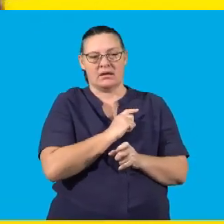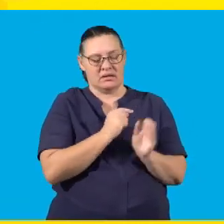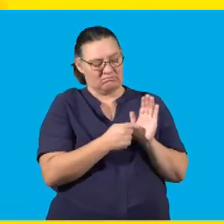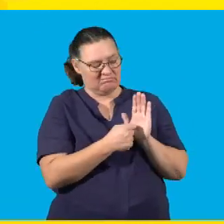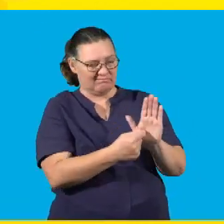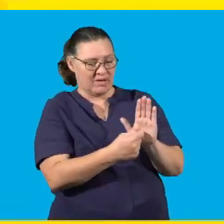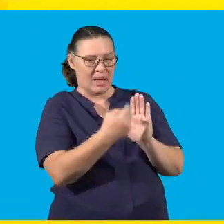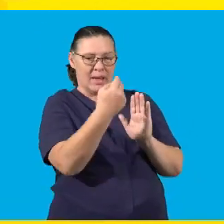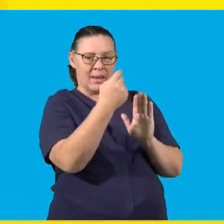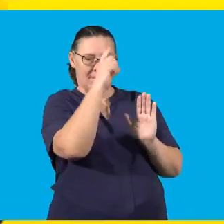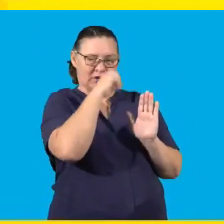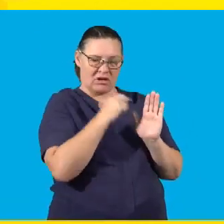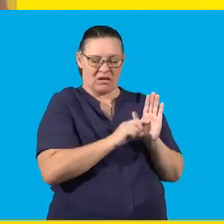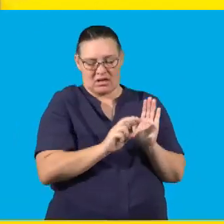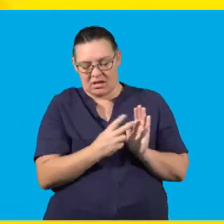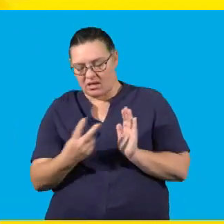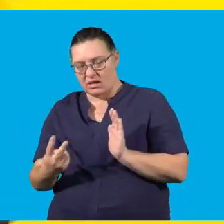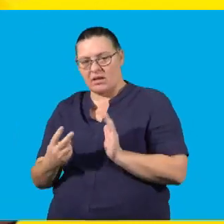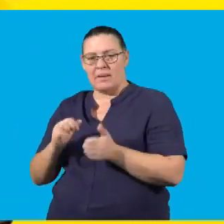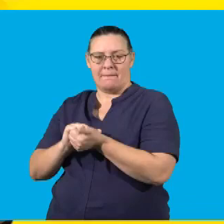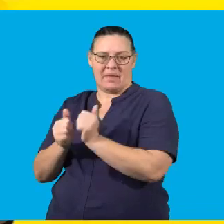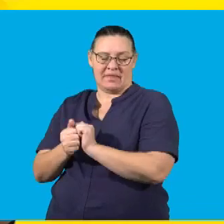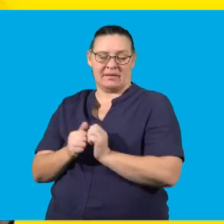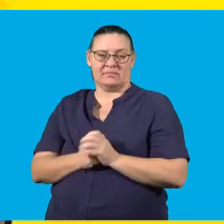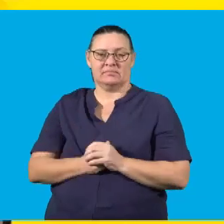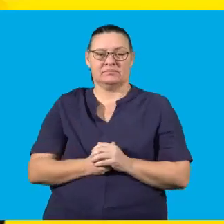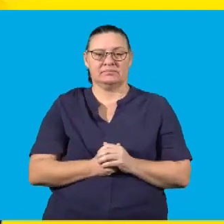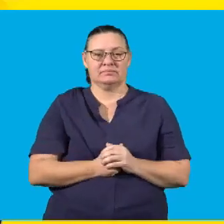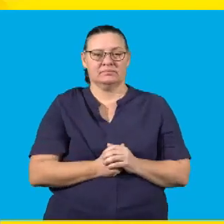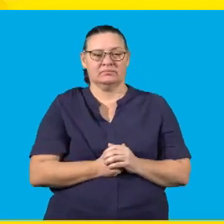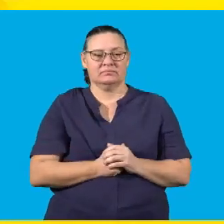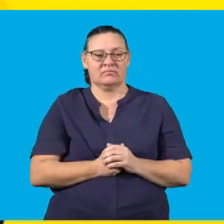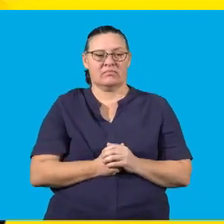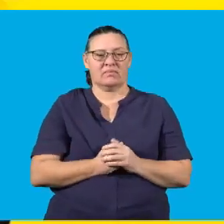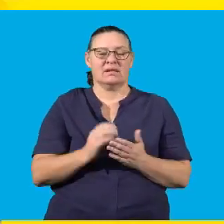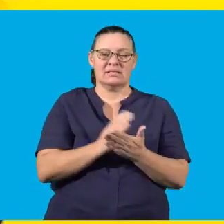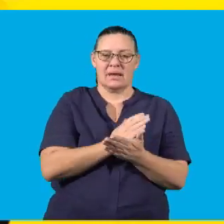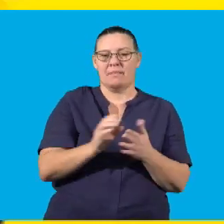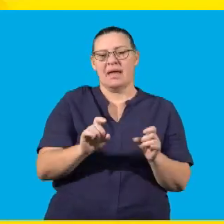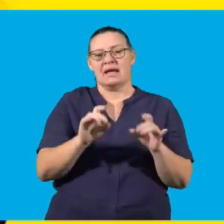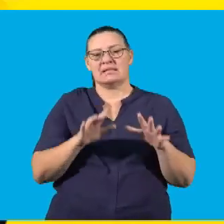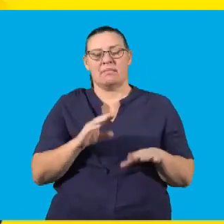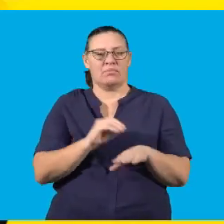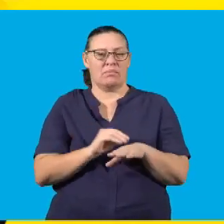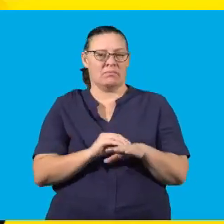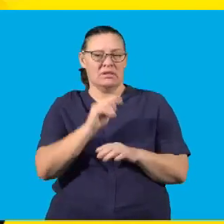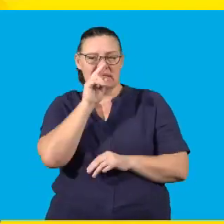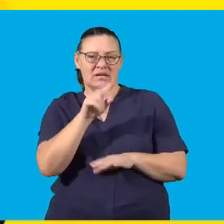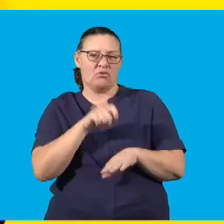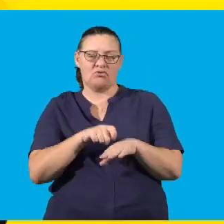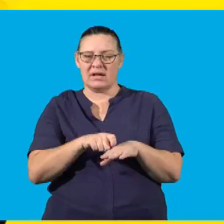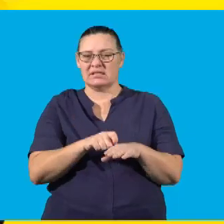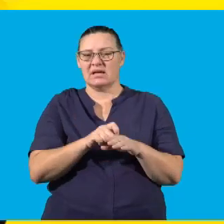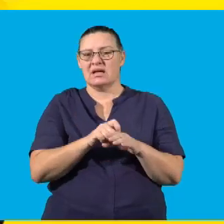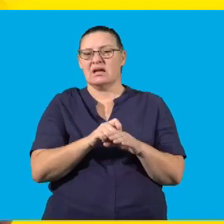transfer diagrams into mathematical equations. And really, some of the exam problems we see with writing